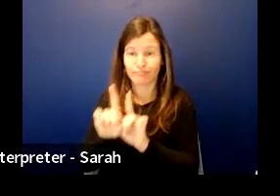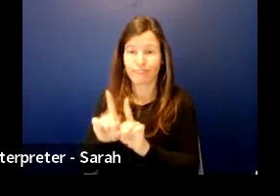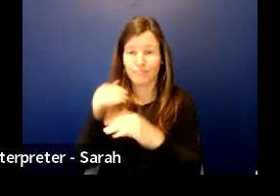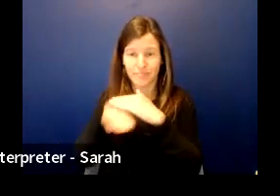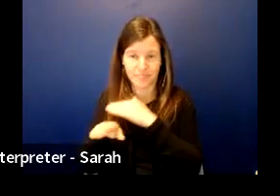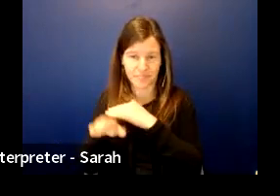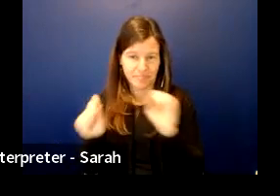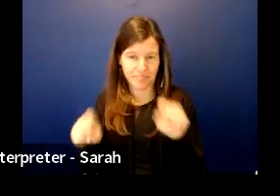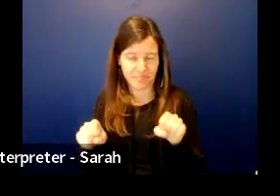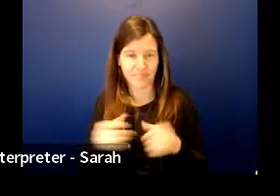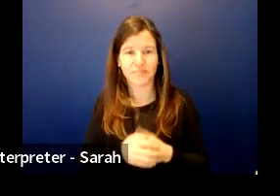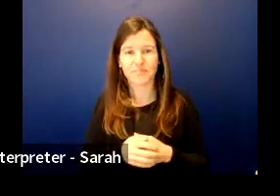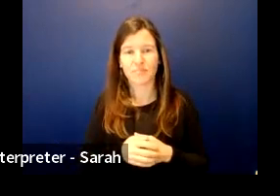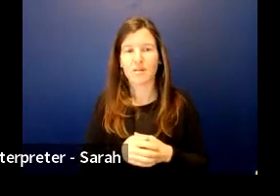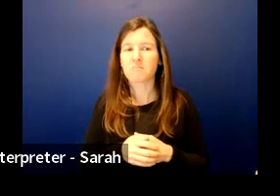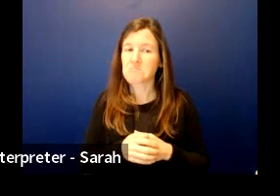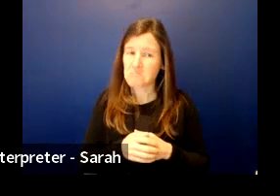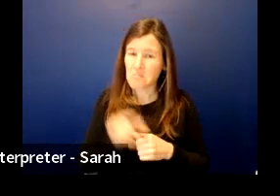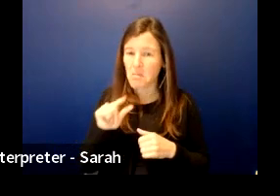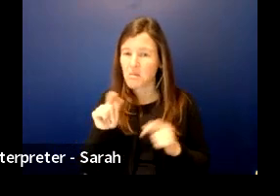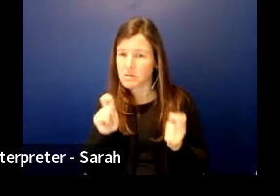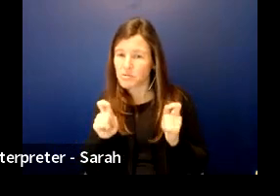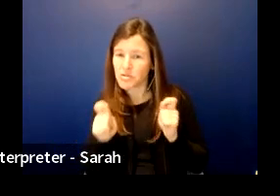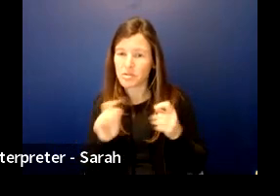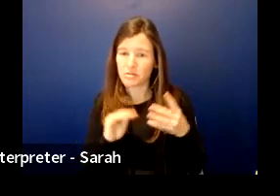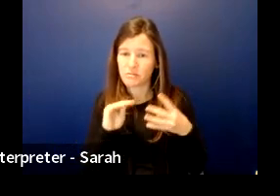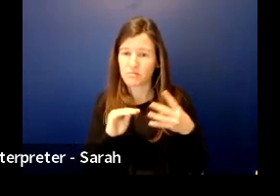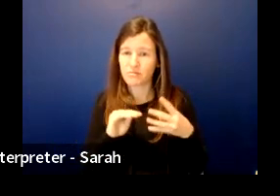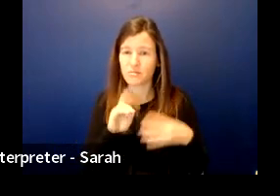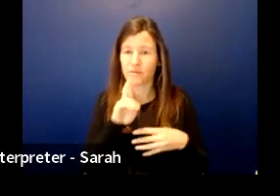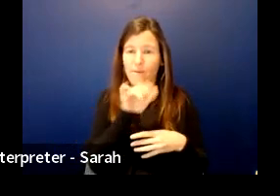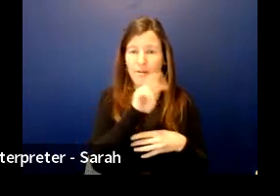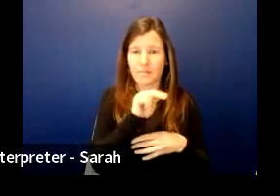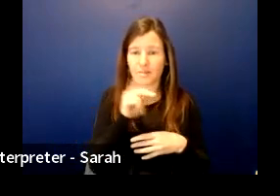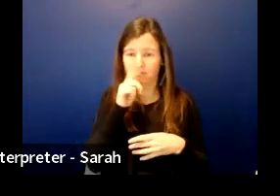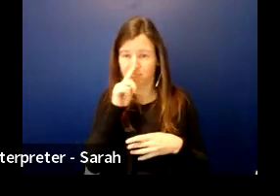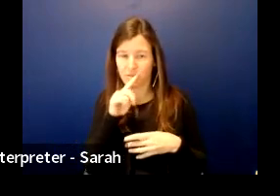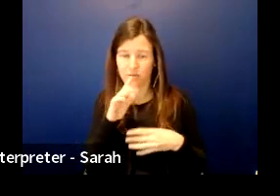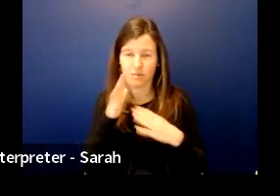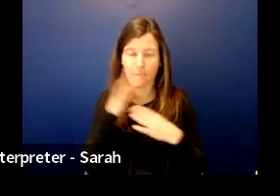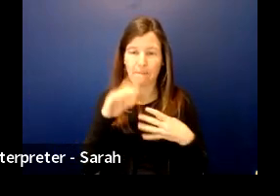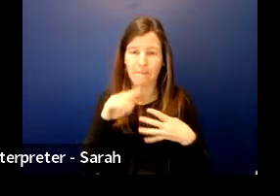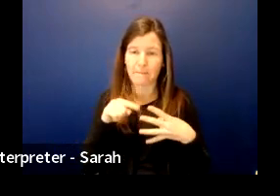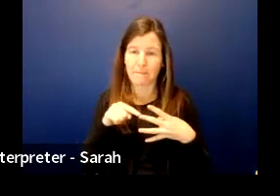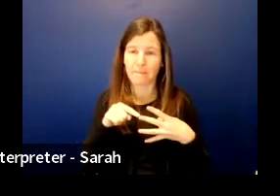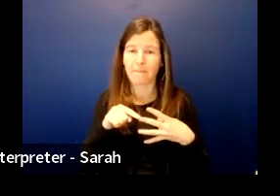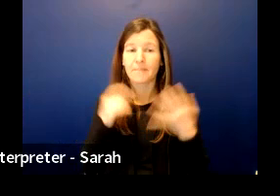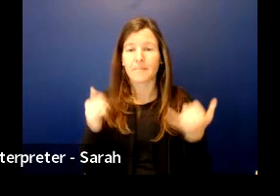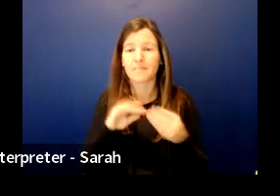All right, a little bit of movement. Robin and Mouse still at the top. Good job. Question 15.